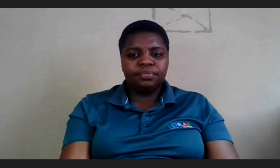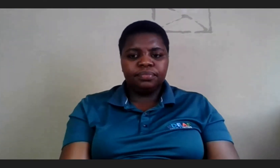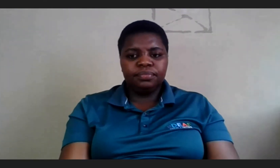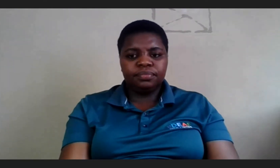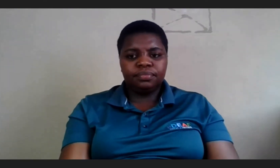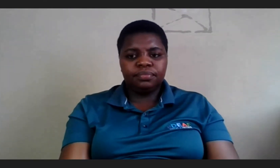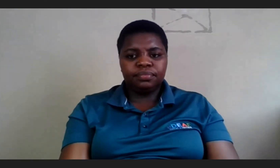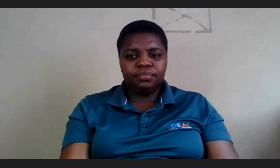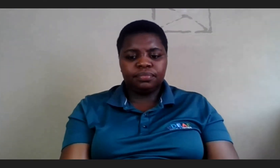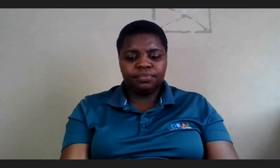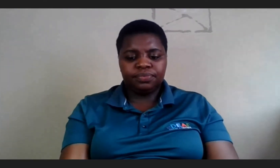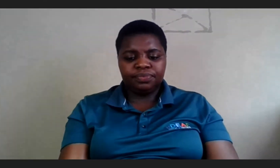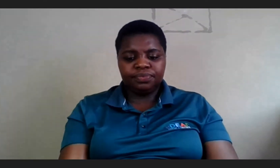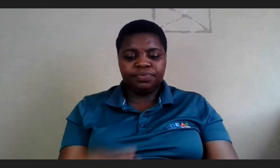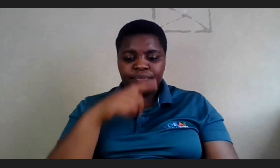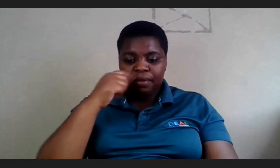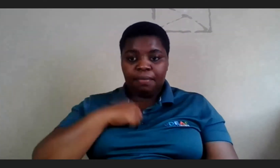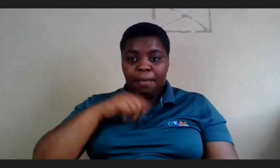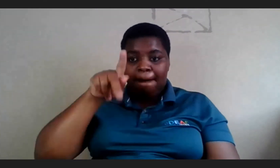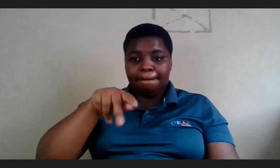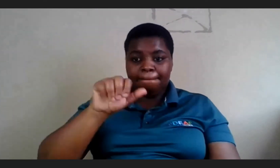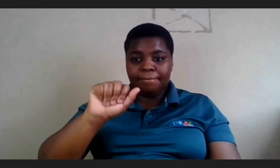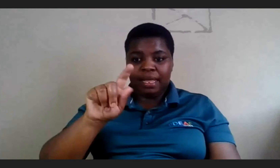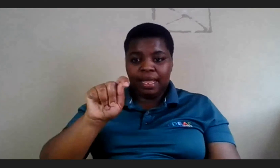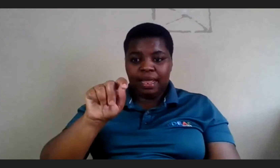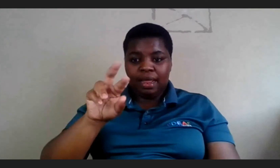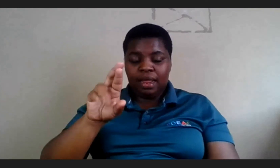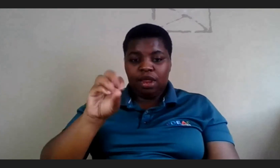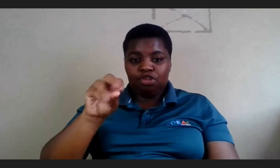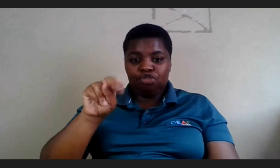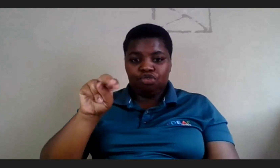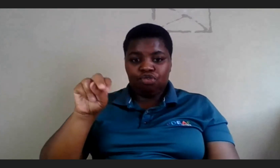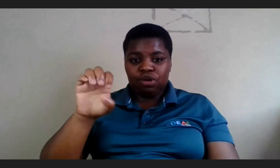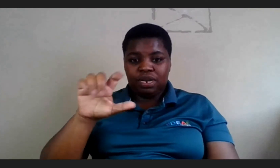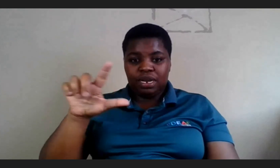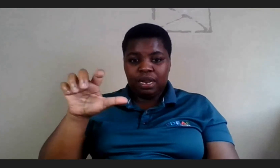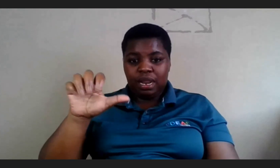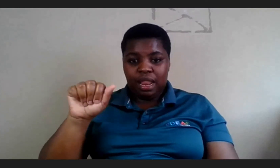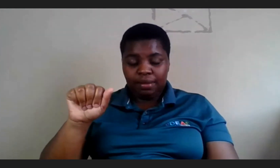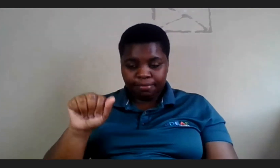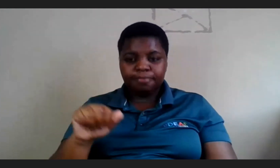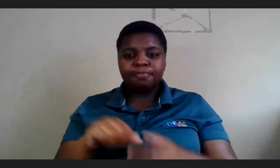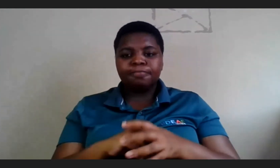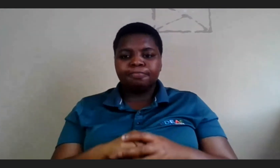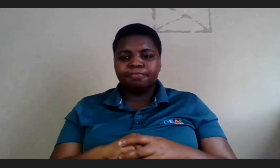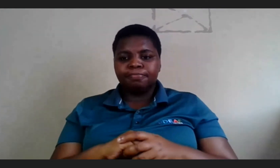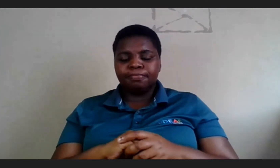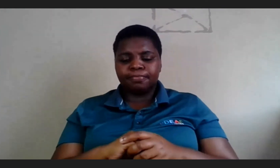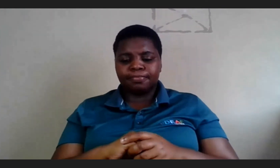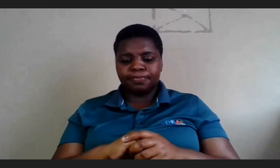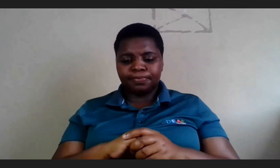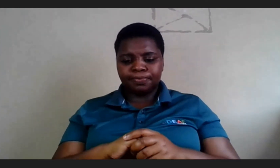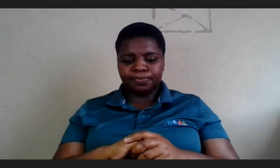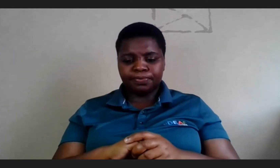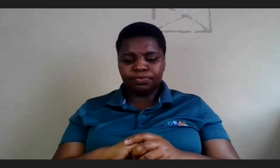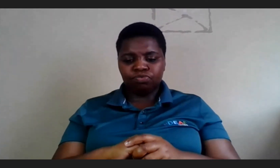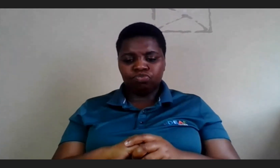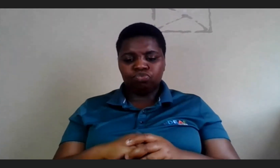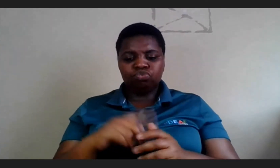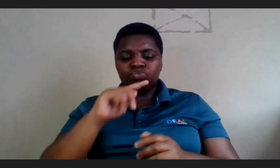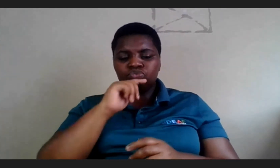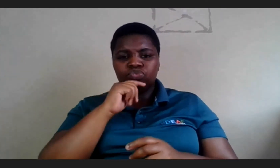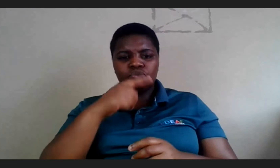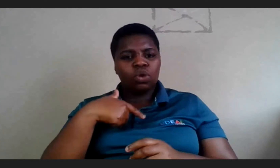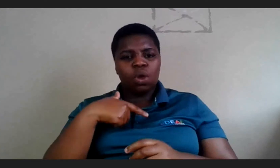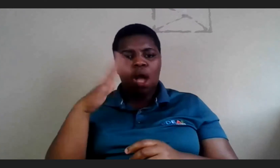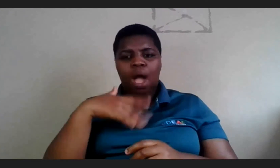Petronella speaking from Department of Communications and Digital Technologies. I am not going to open